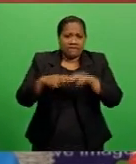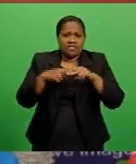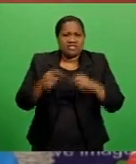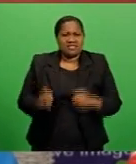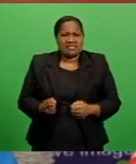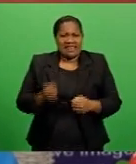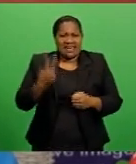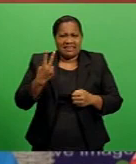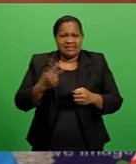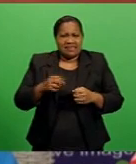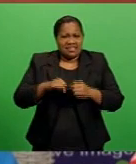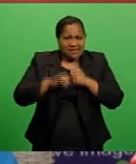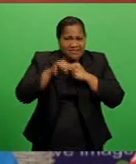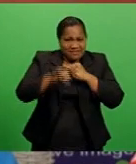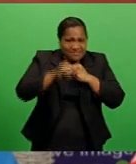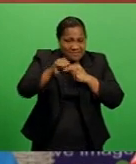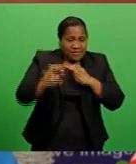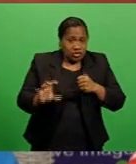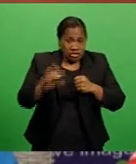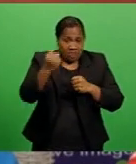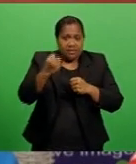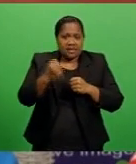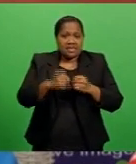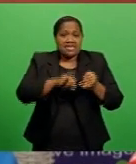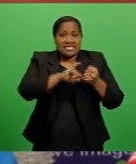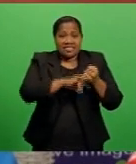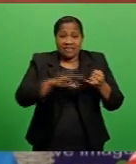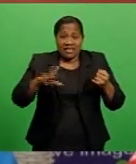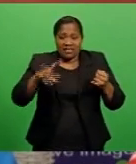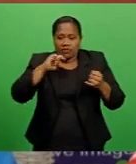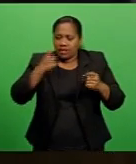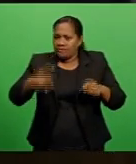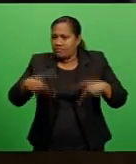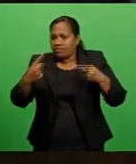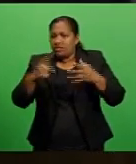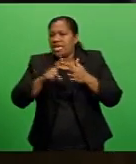Naliva, also in this event. He'll be fighting against Ironi Longolo.